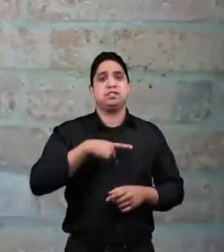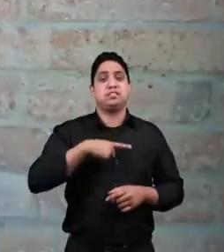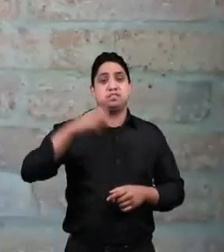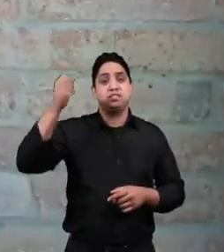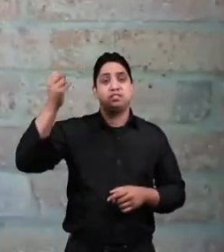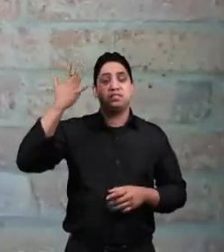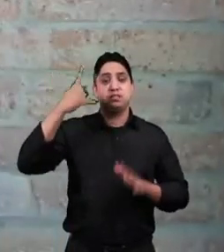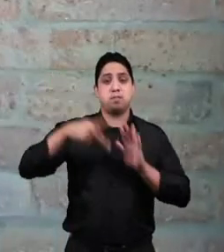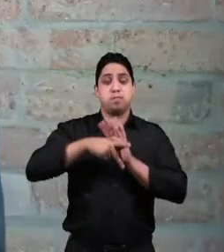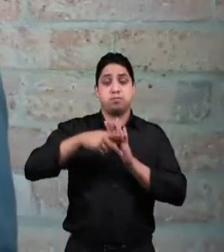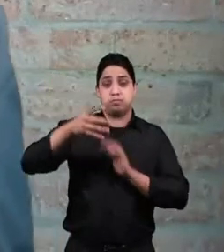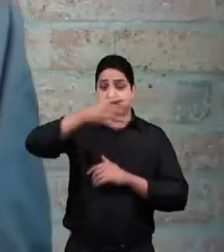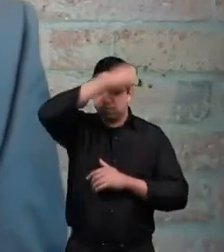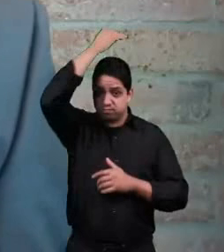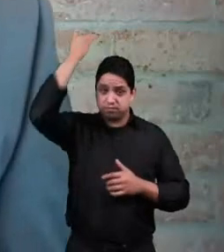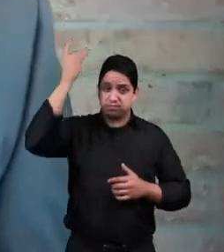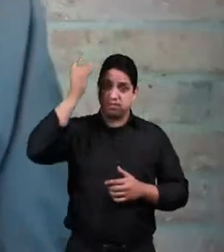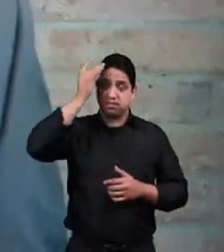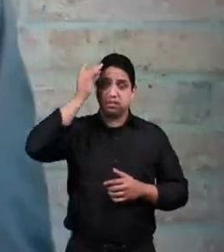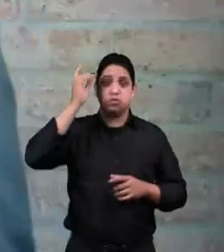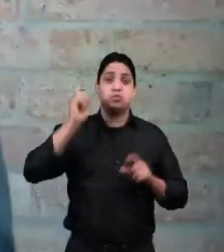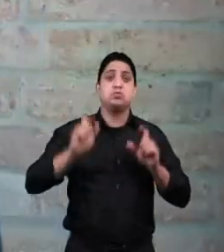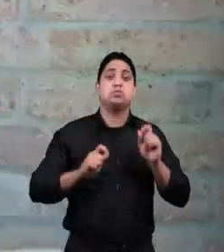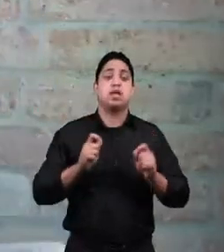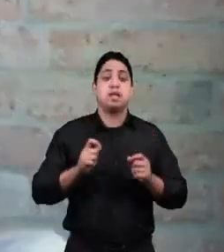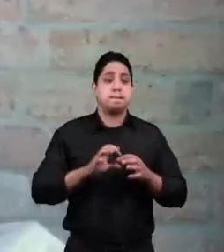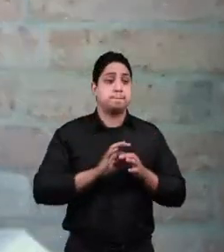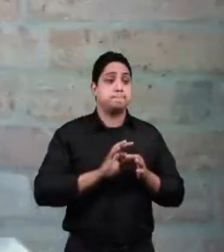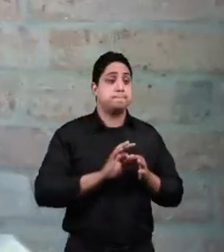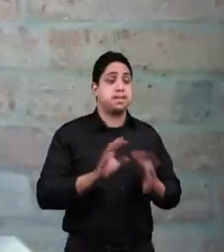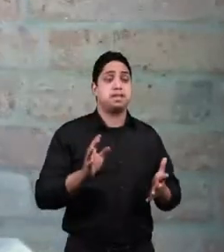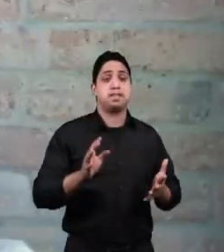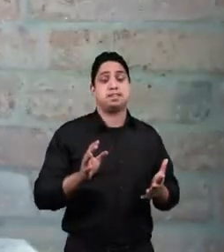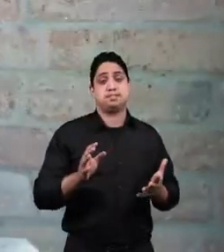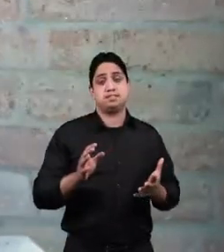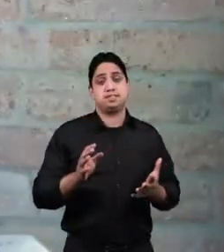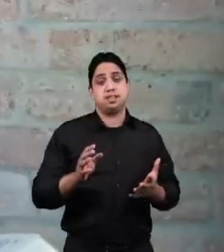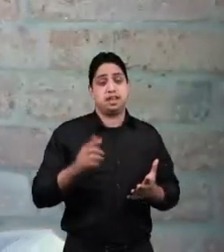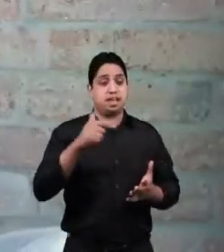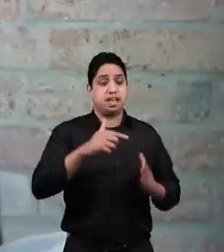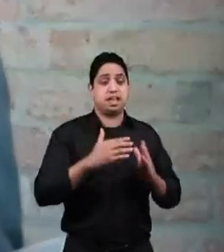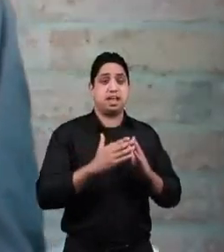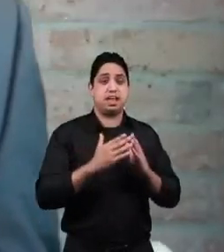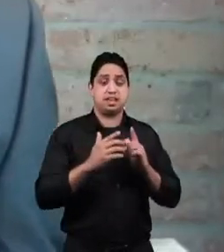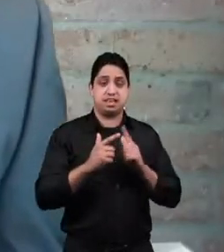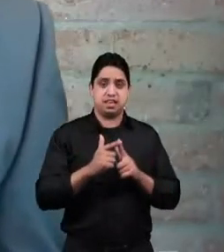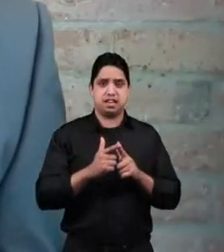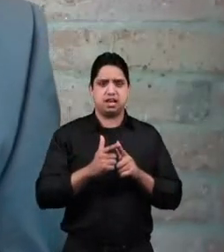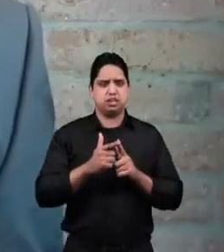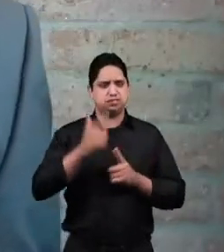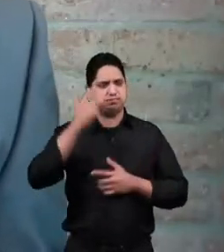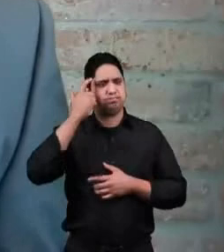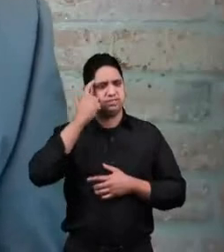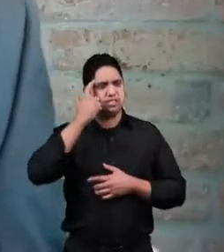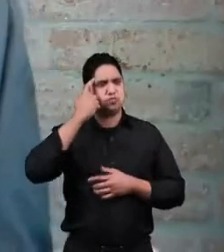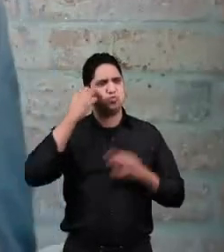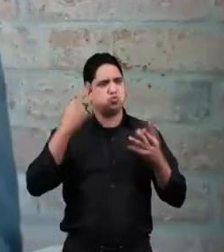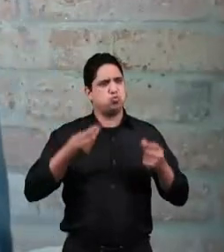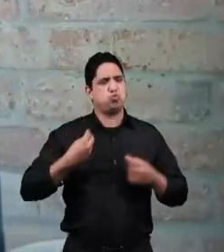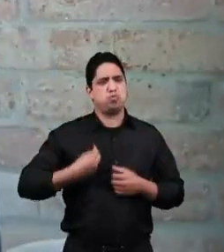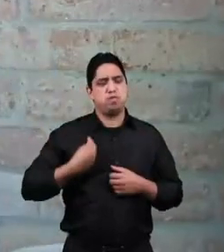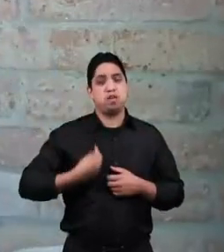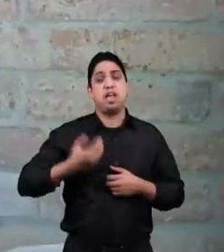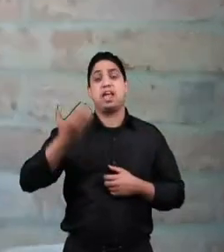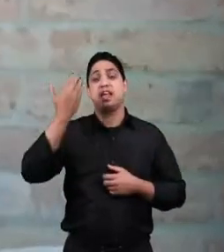that it obtained in revelation through the Holy Spirit, that it permitted the church at the end of this path to look back